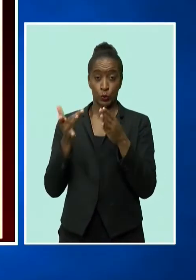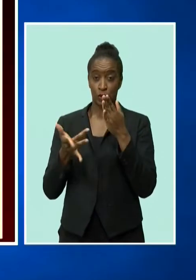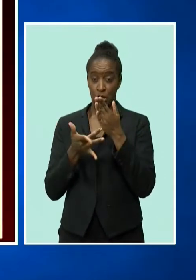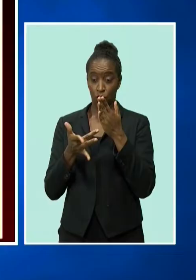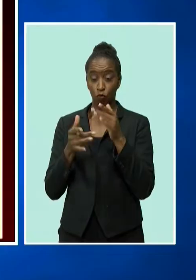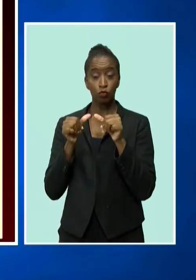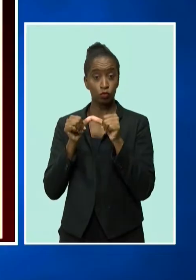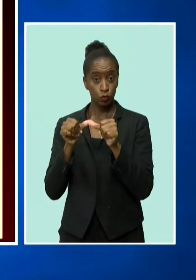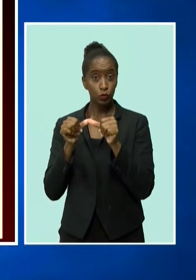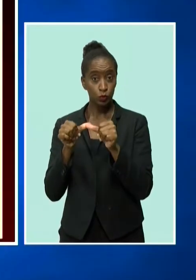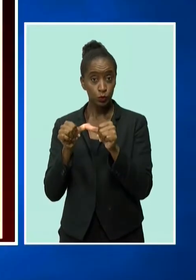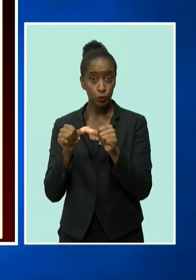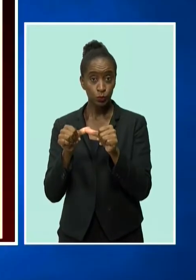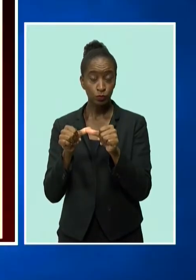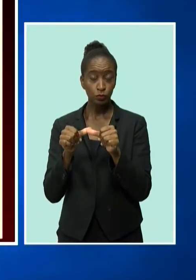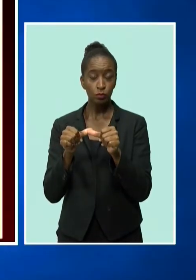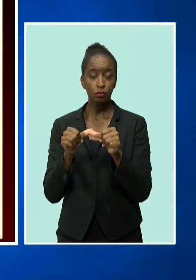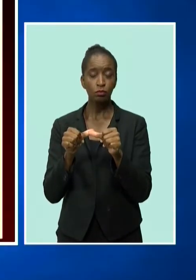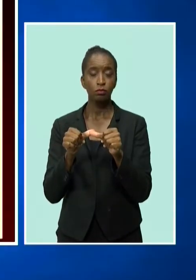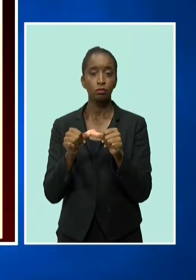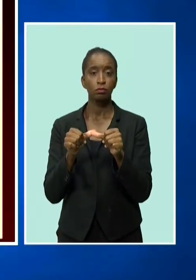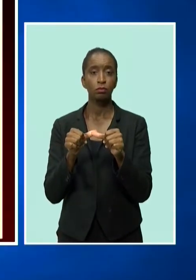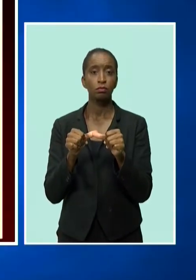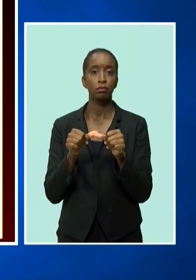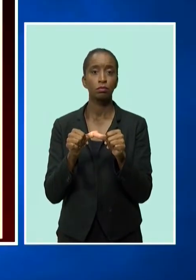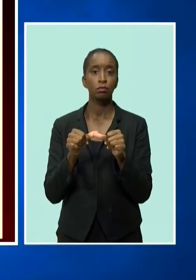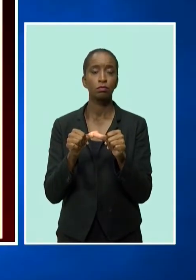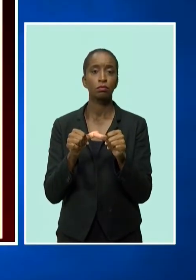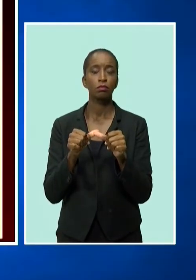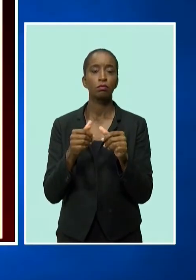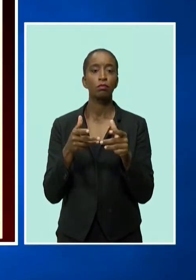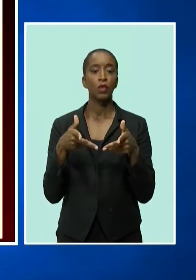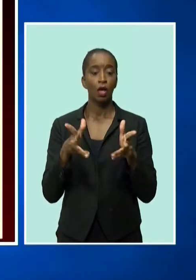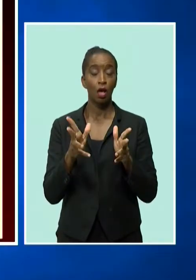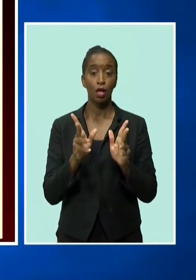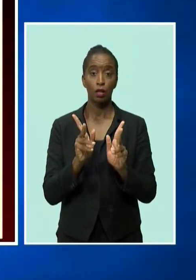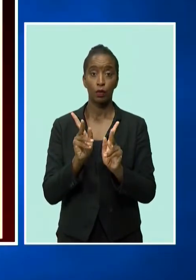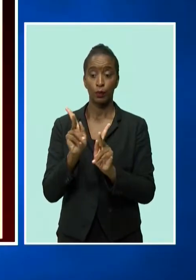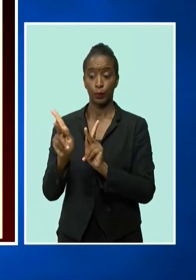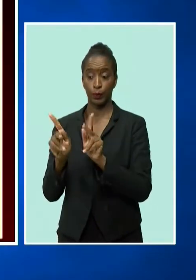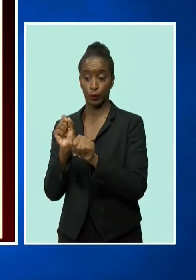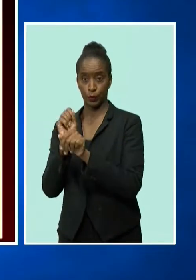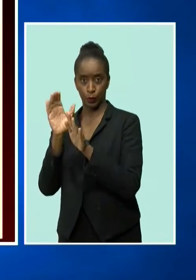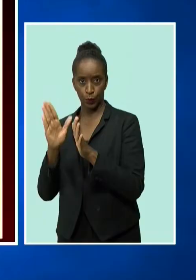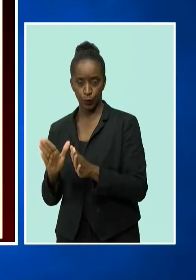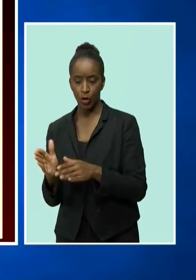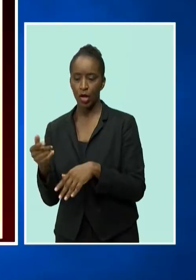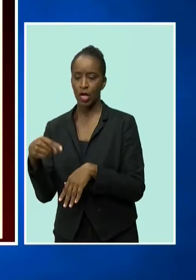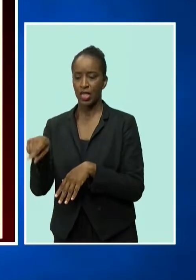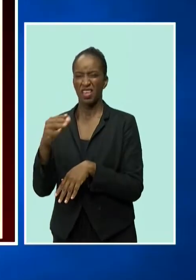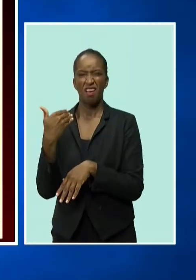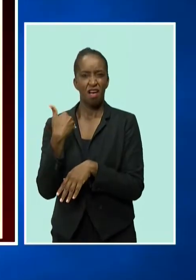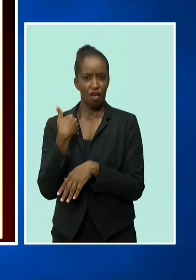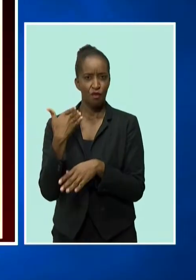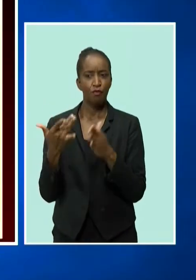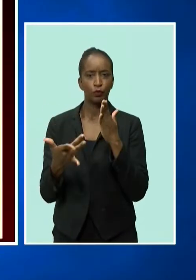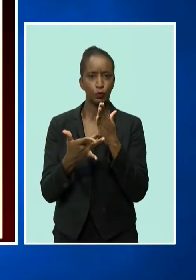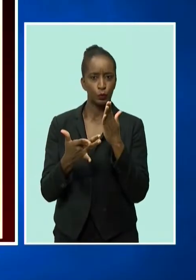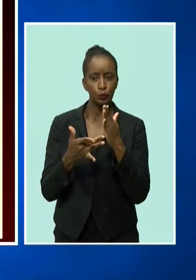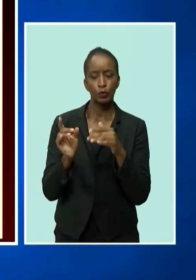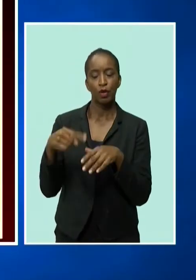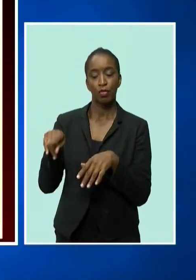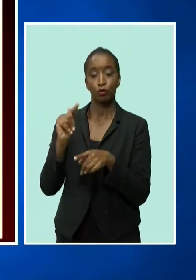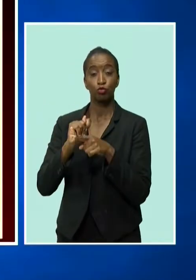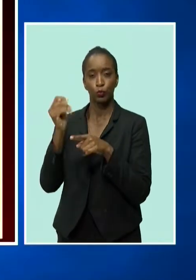once we keep on the track of ensuring that the human personnel are both equipped and trained, I think